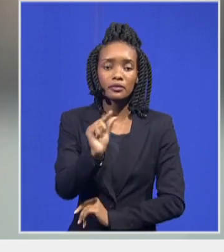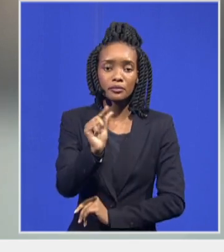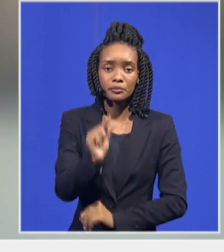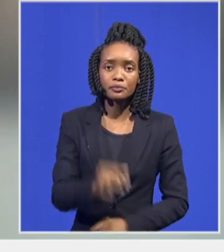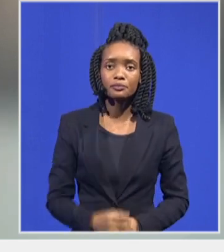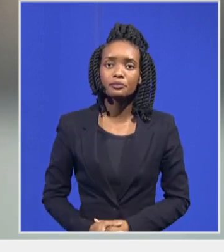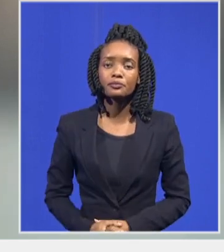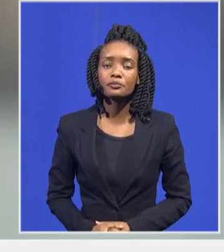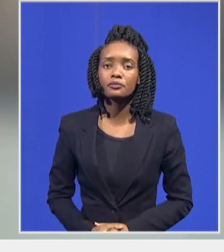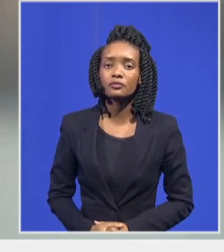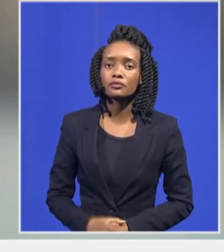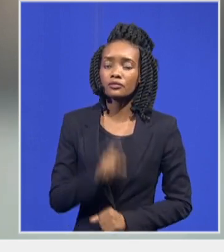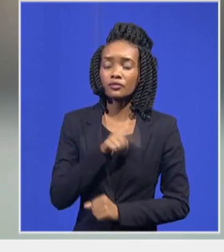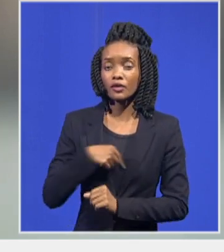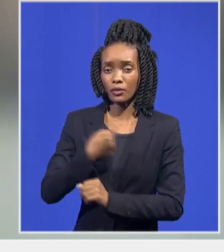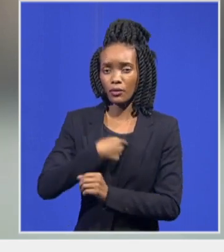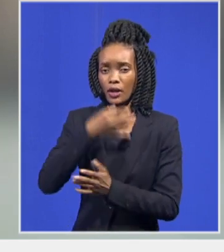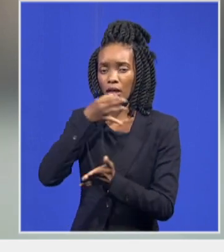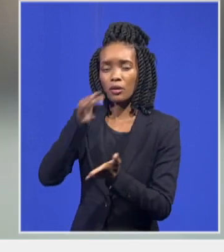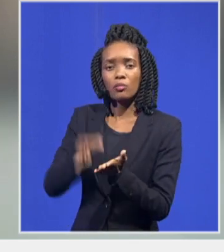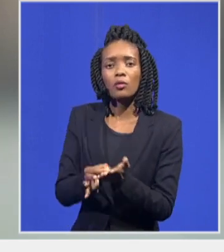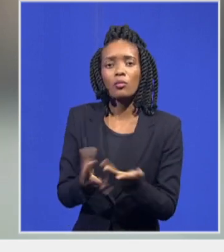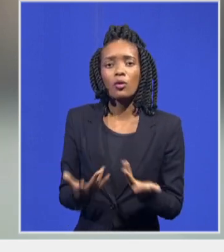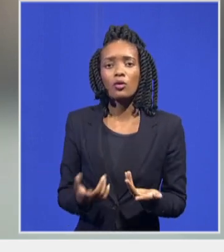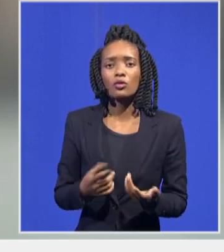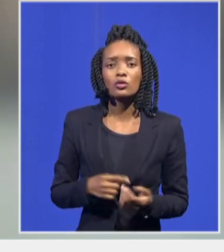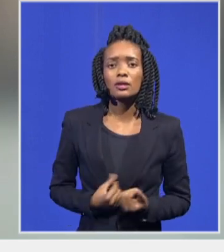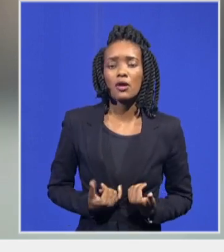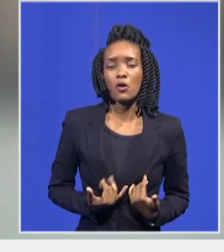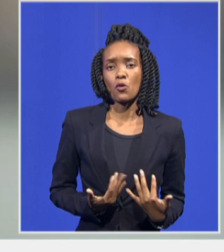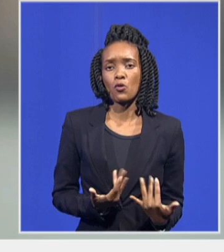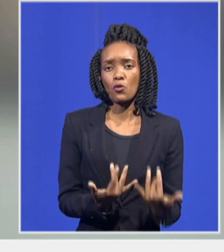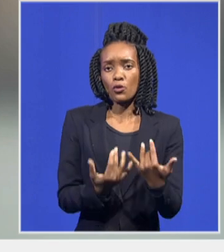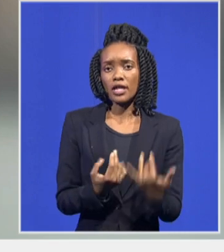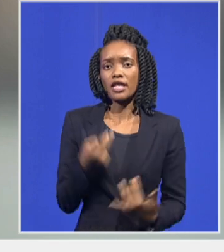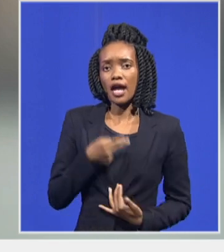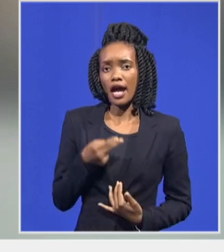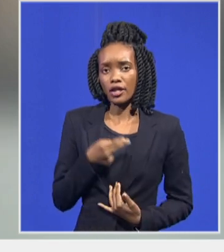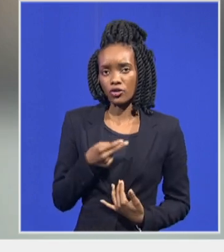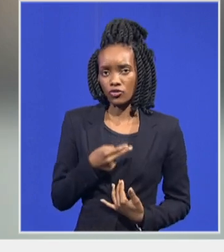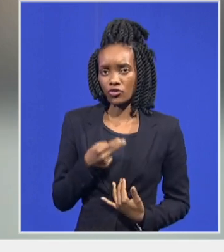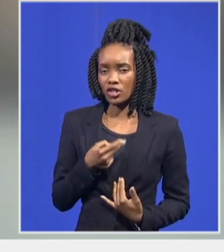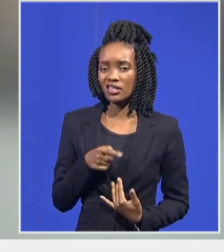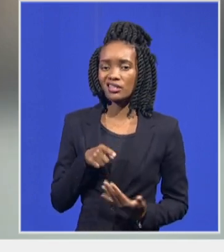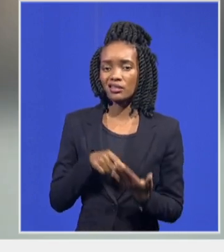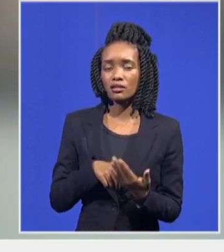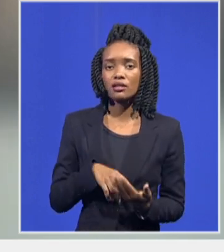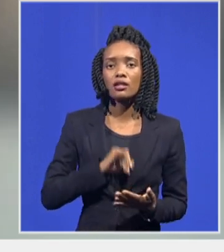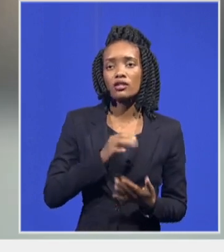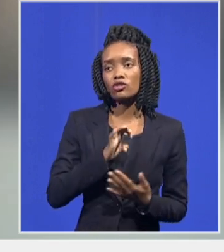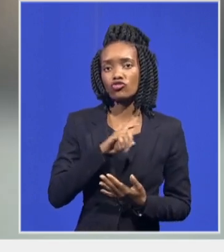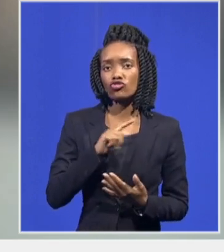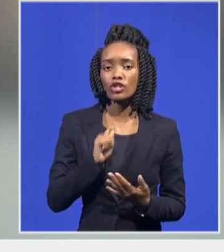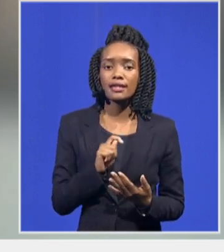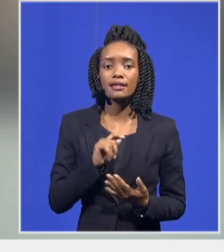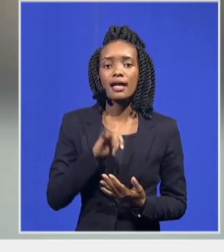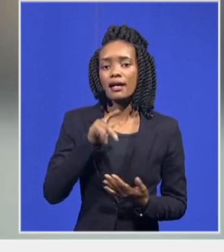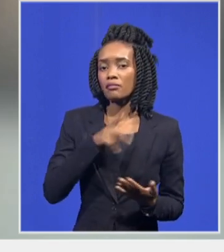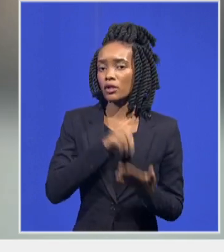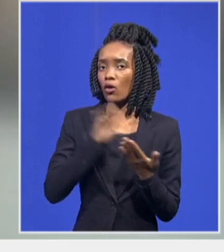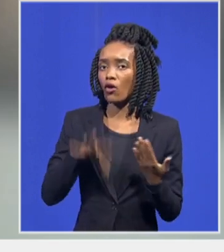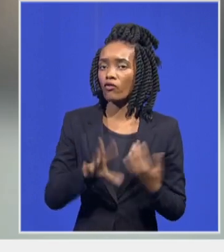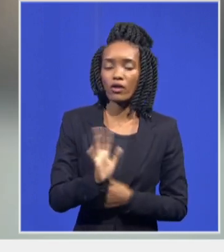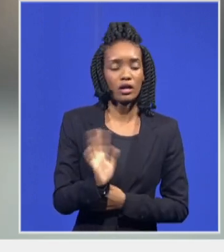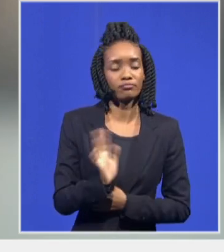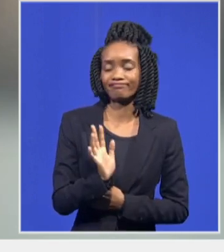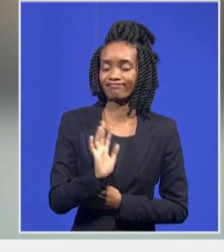Are we proposing that green hydrogen and EVs are dropped from the JET IP? No, not at all.